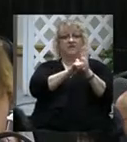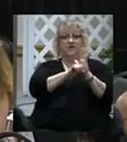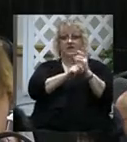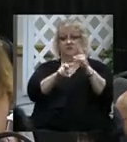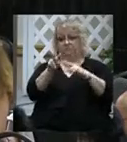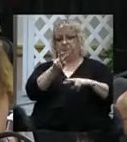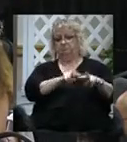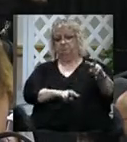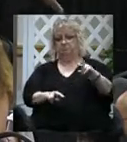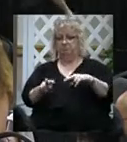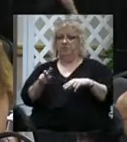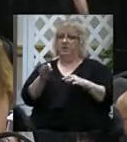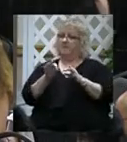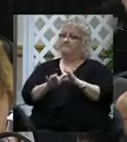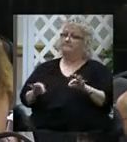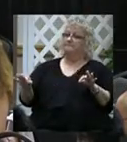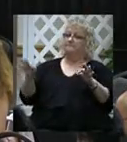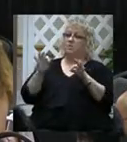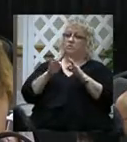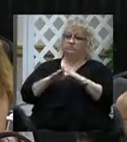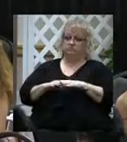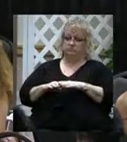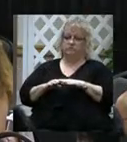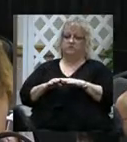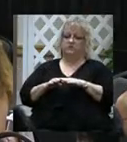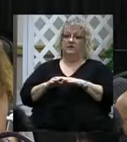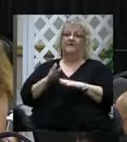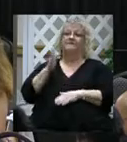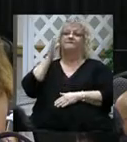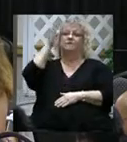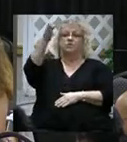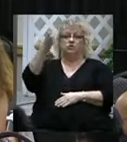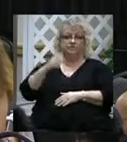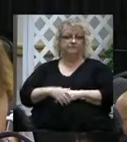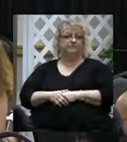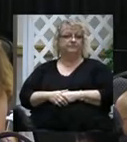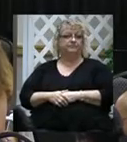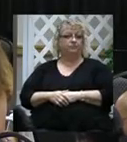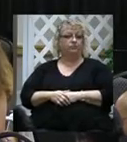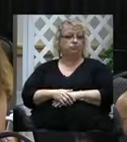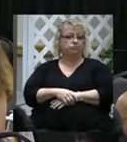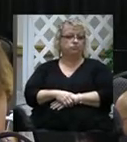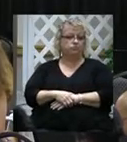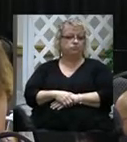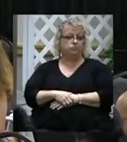looking at as an important step for the future. Okay, our next presenter. Thank you.